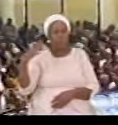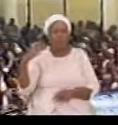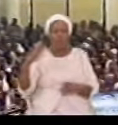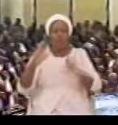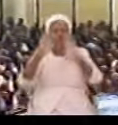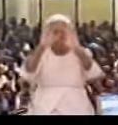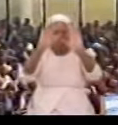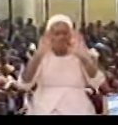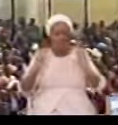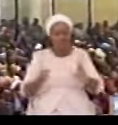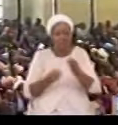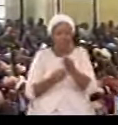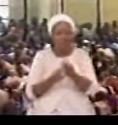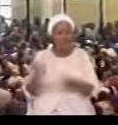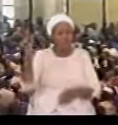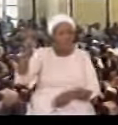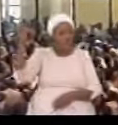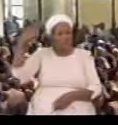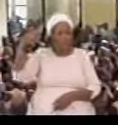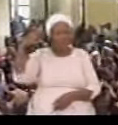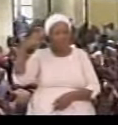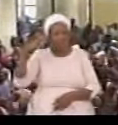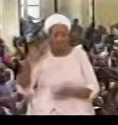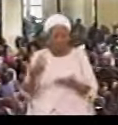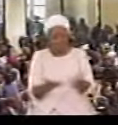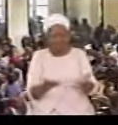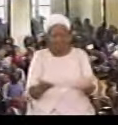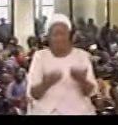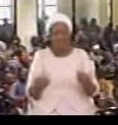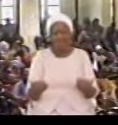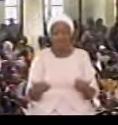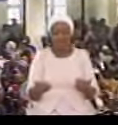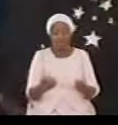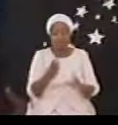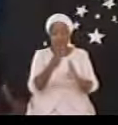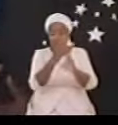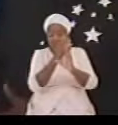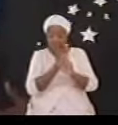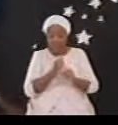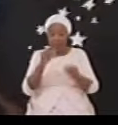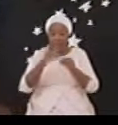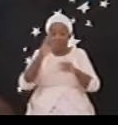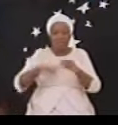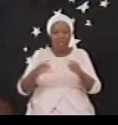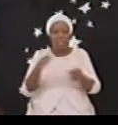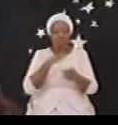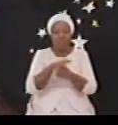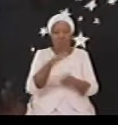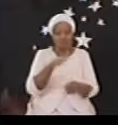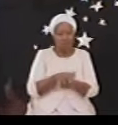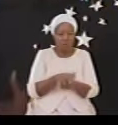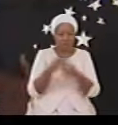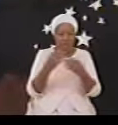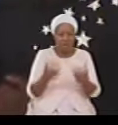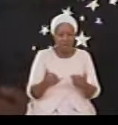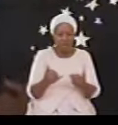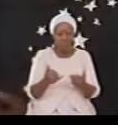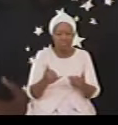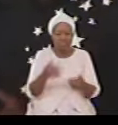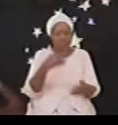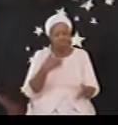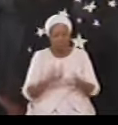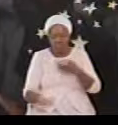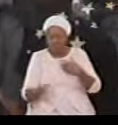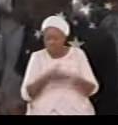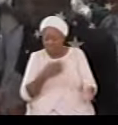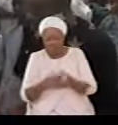Surpassing grace available. Receive more than enough. Whatever